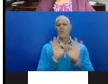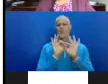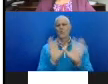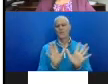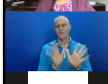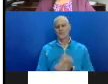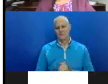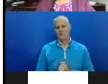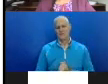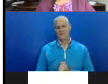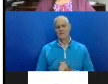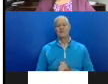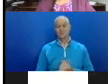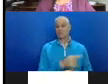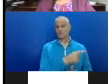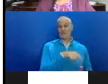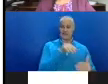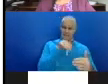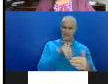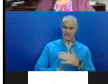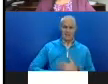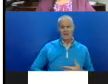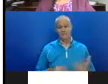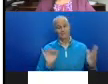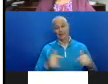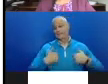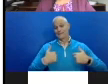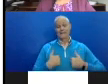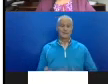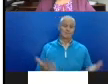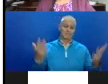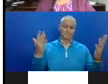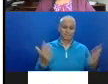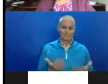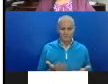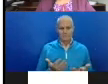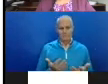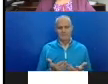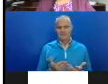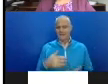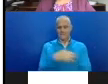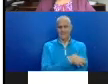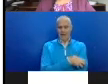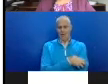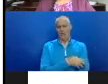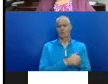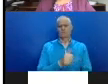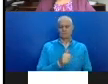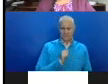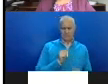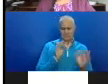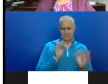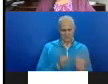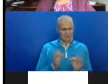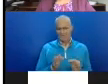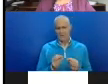And so often they come in thinking that this is just the way I am. And so again, that erosion of power and agency. needs